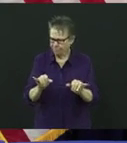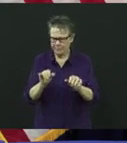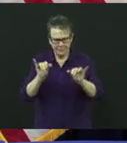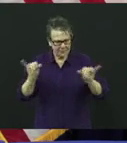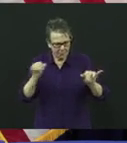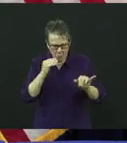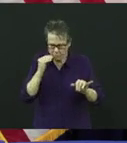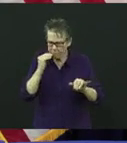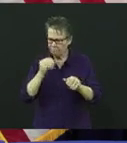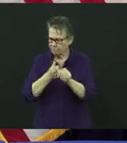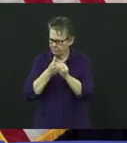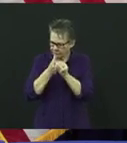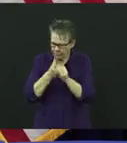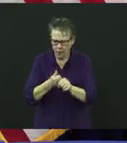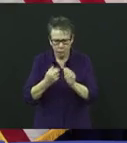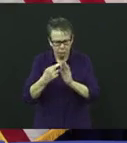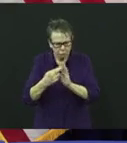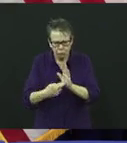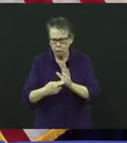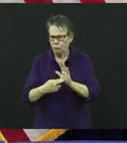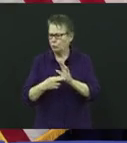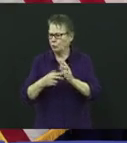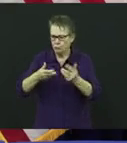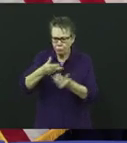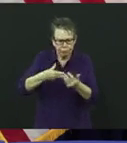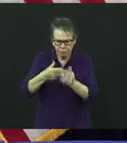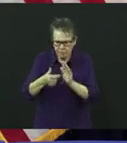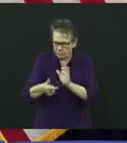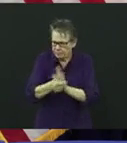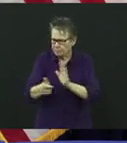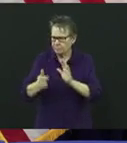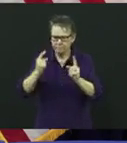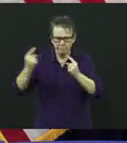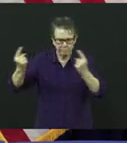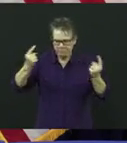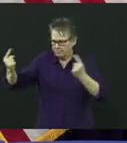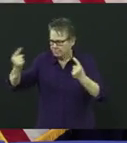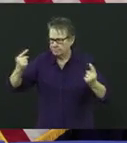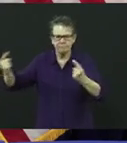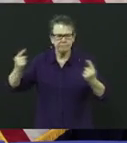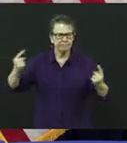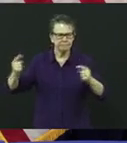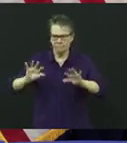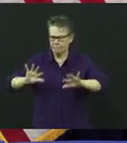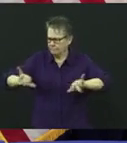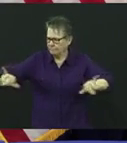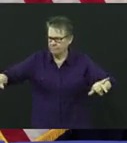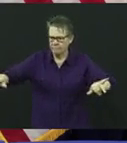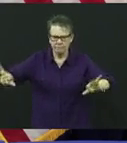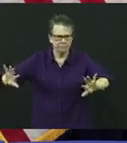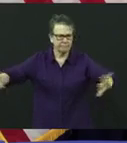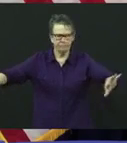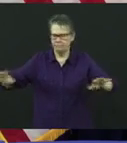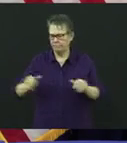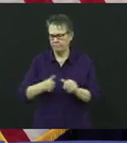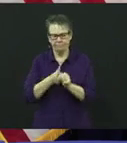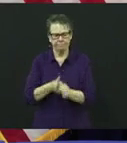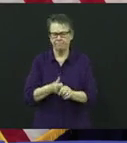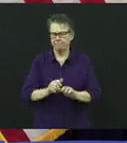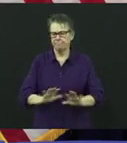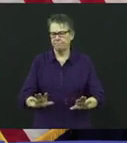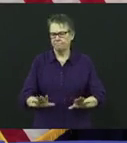a couple of minutes ago, you can't flip a switch. So we had begun to aggressively, for many weeks, get out